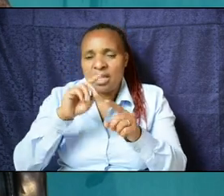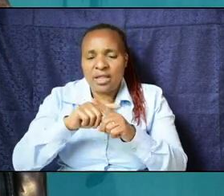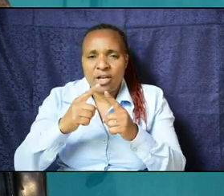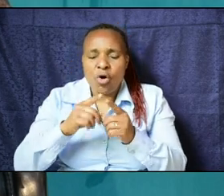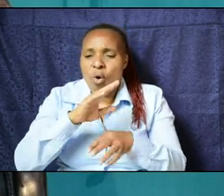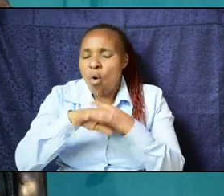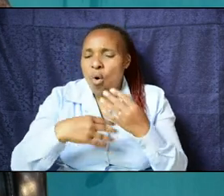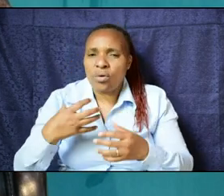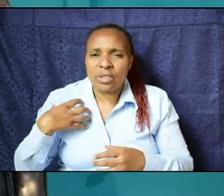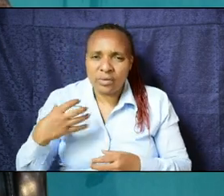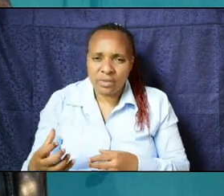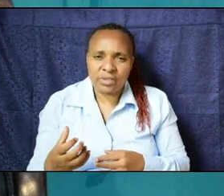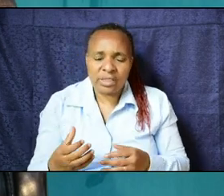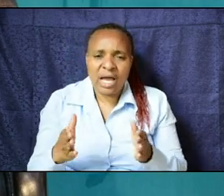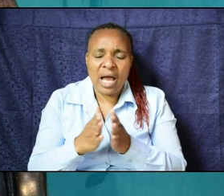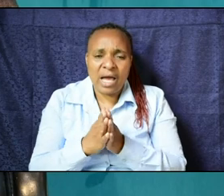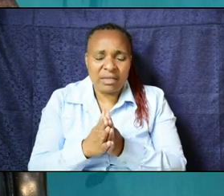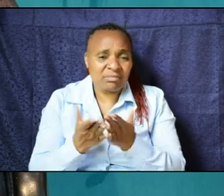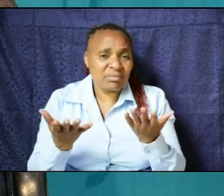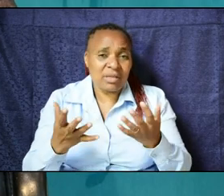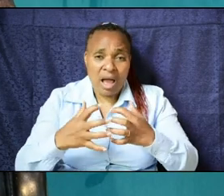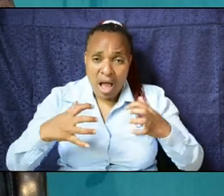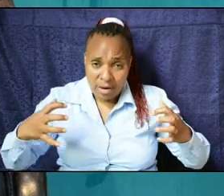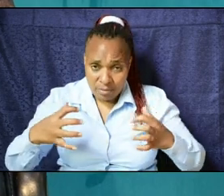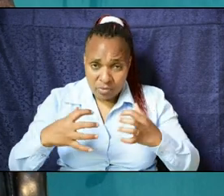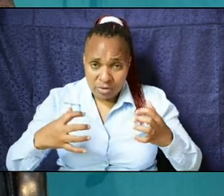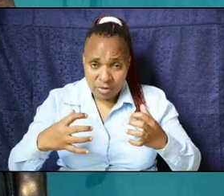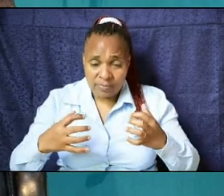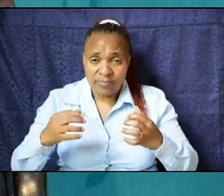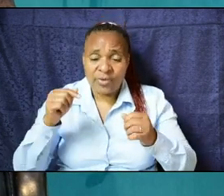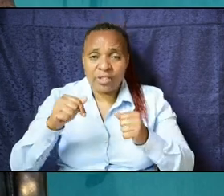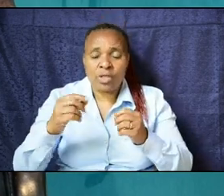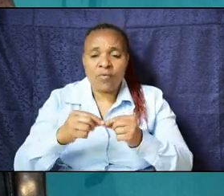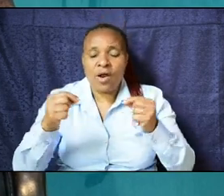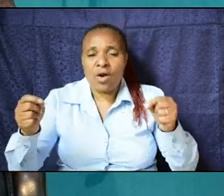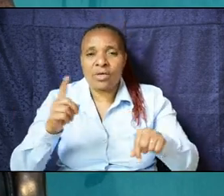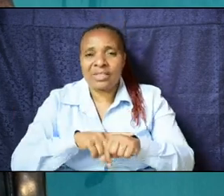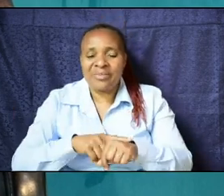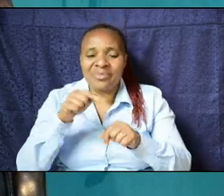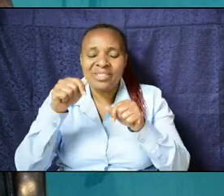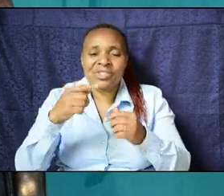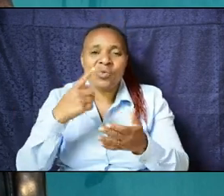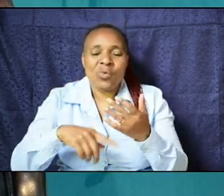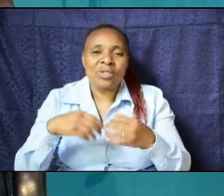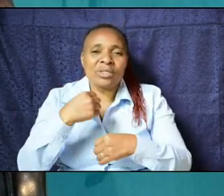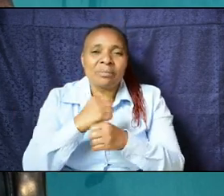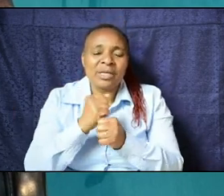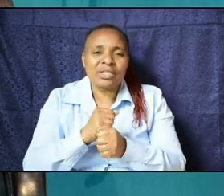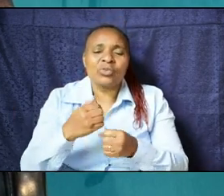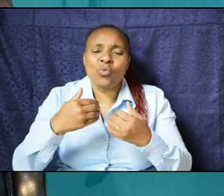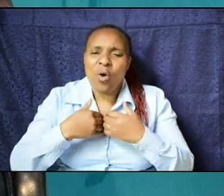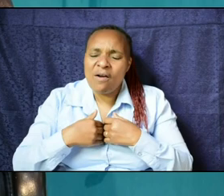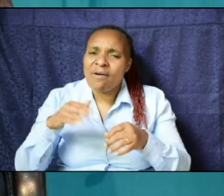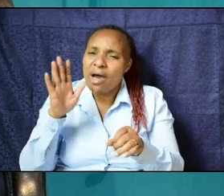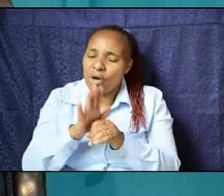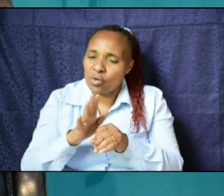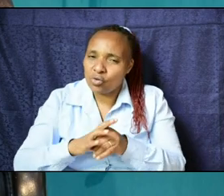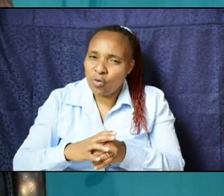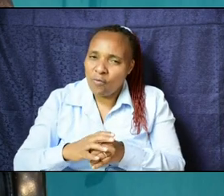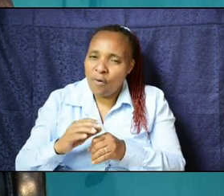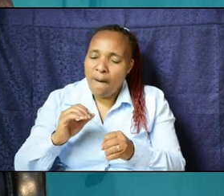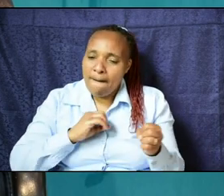all the livestock over a period of time. And I guess this is what made him to acquire a lot of power over a period of